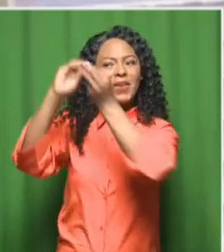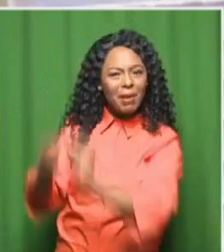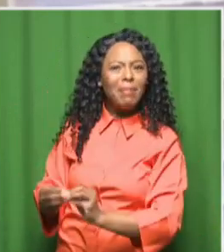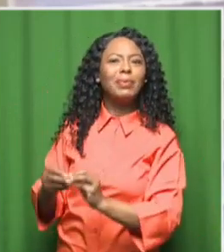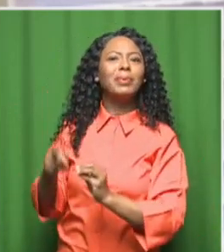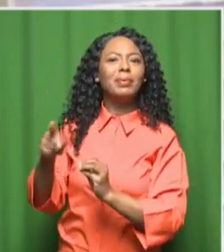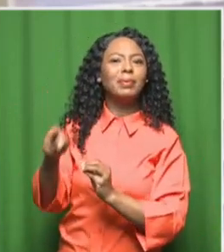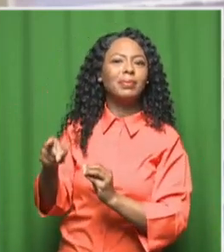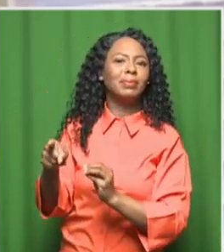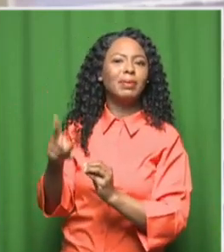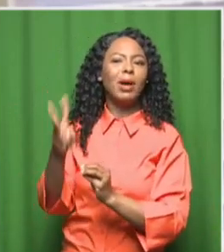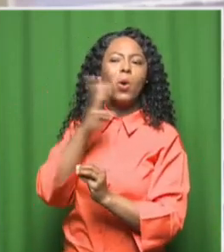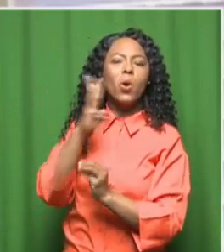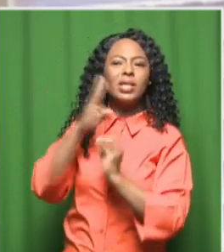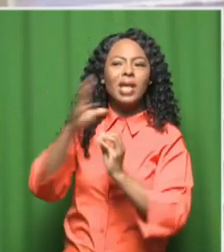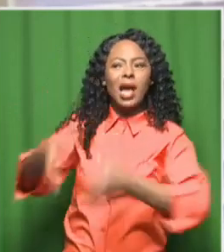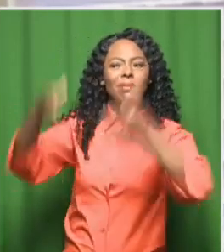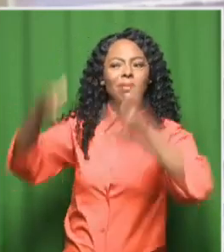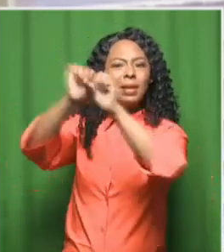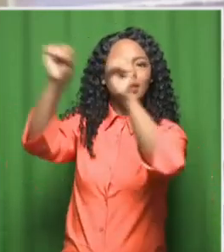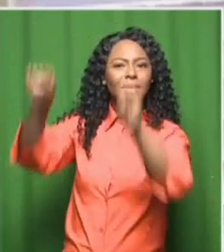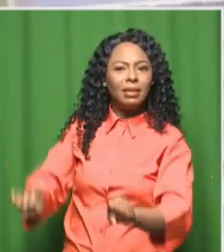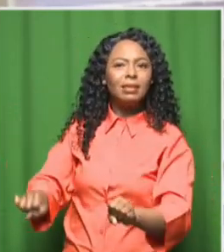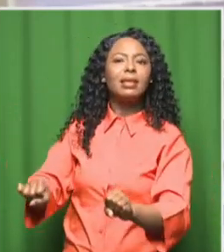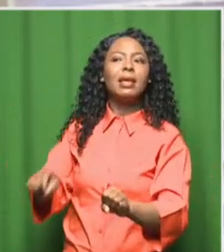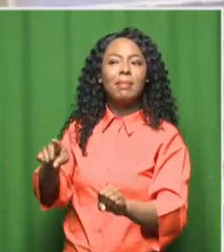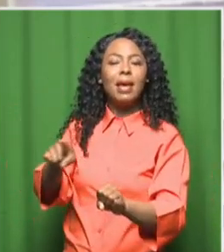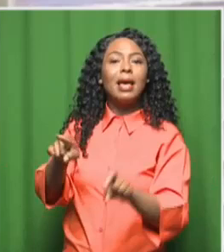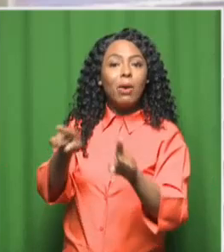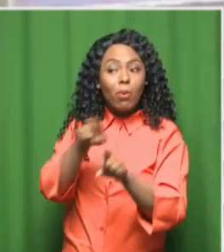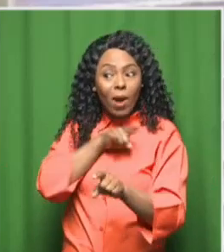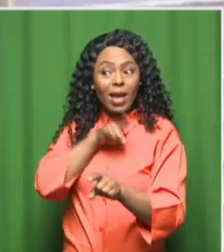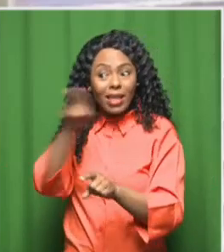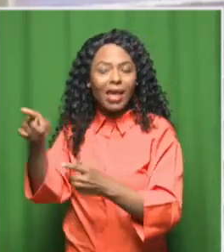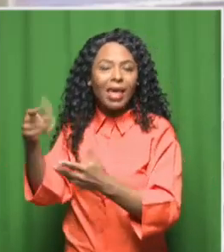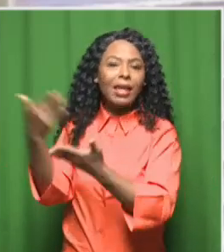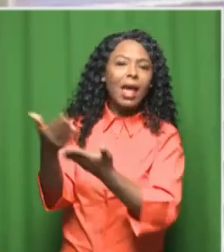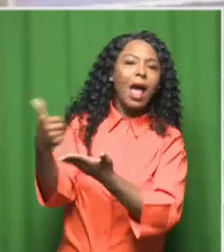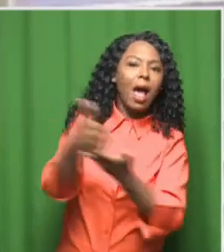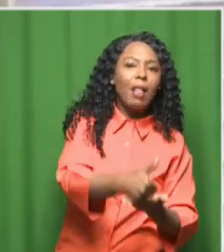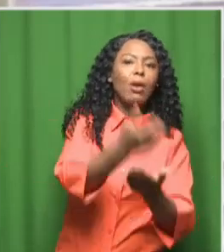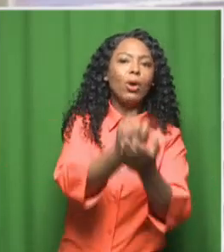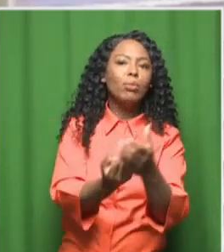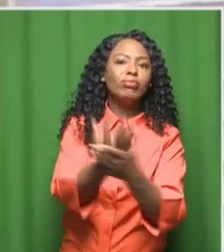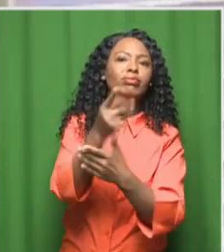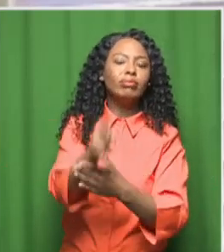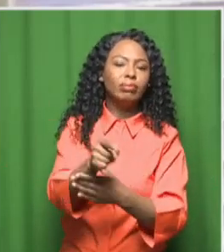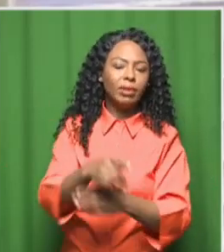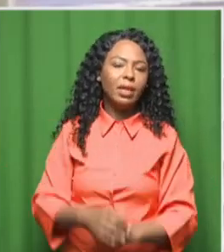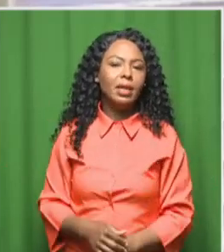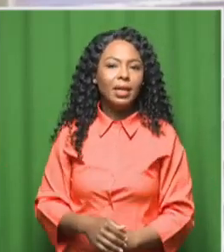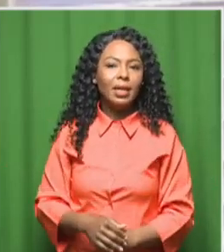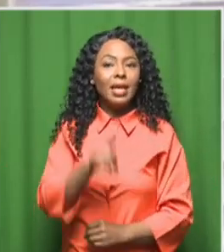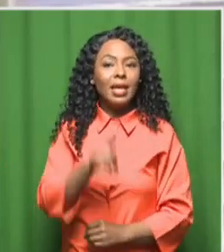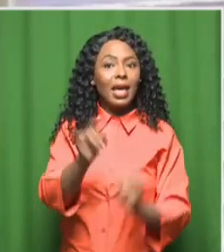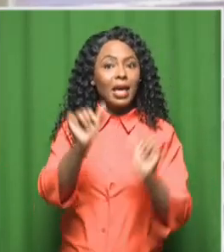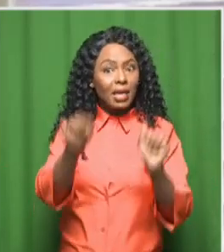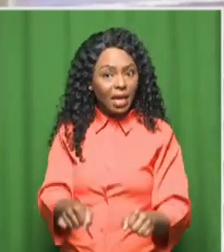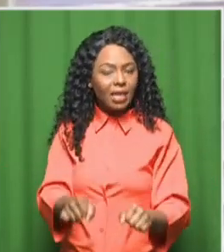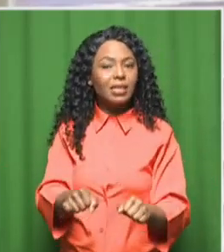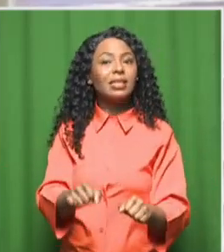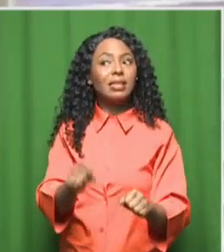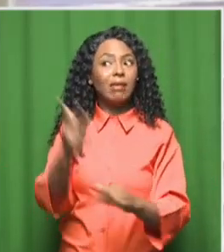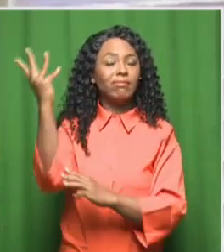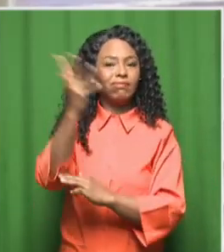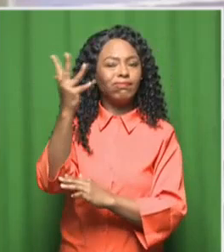trip us, on our way towards economic growth. So Operation Vulindlela, I think, has got a lot of good intention, but it does need to